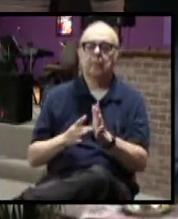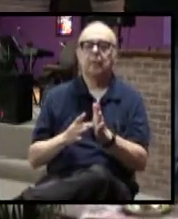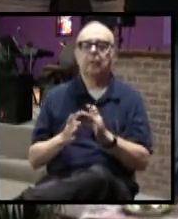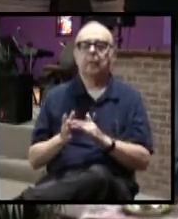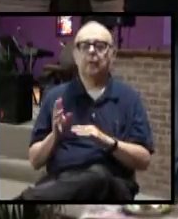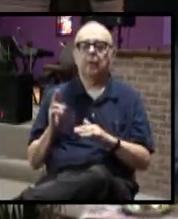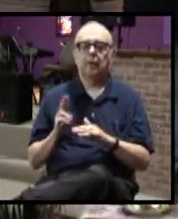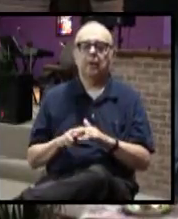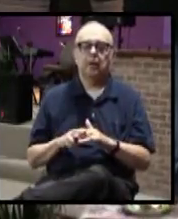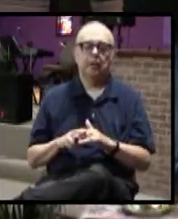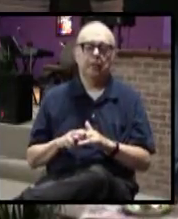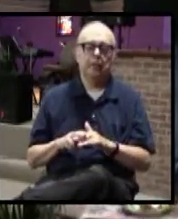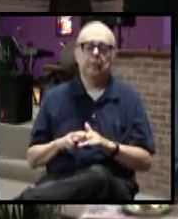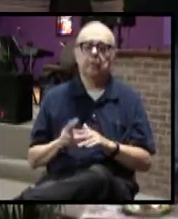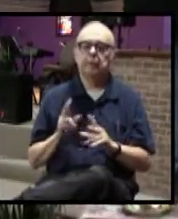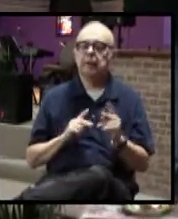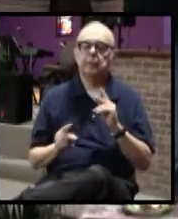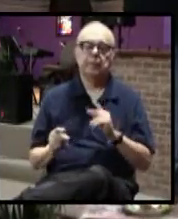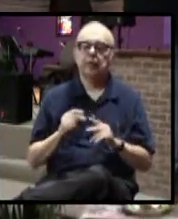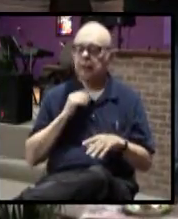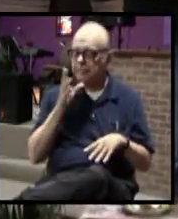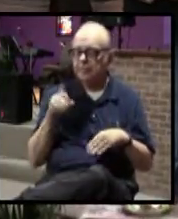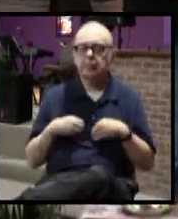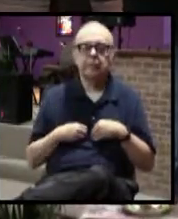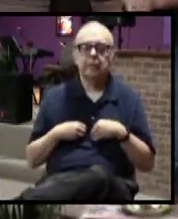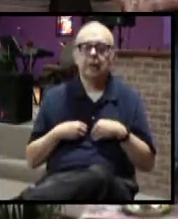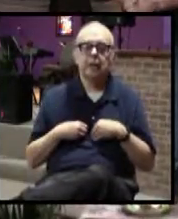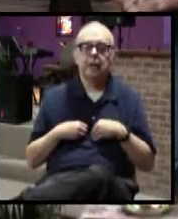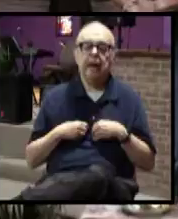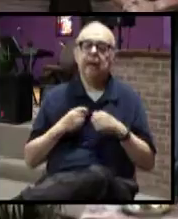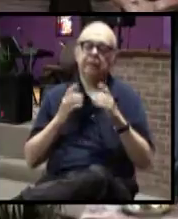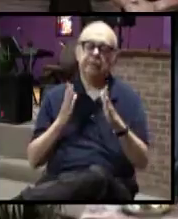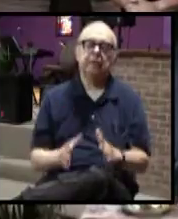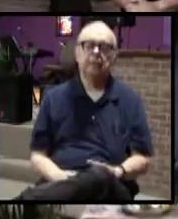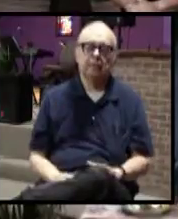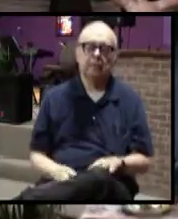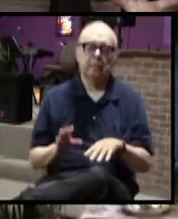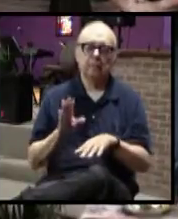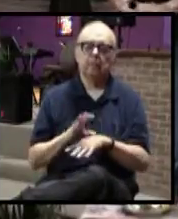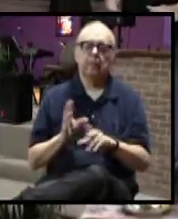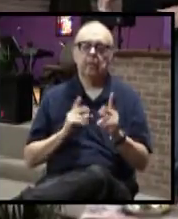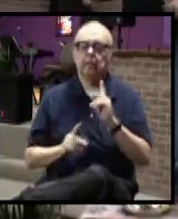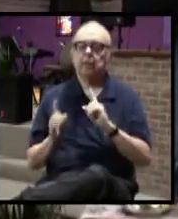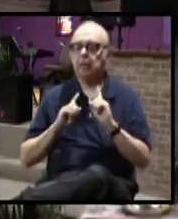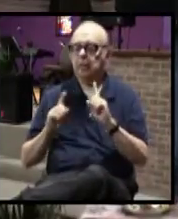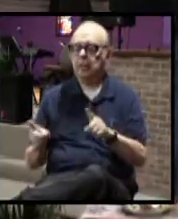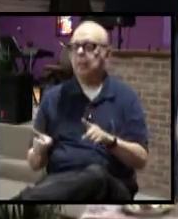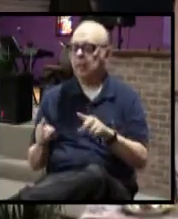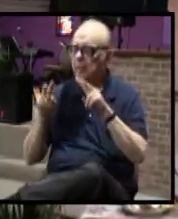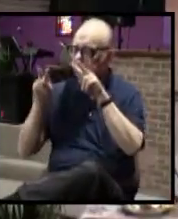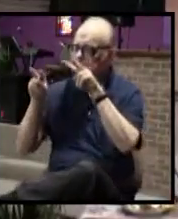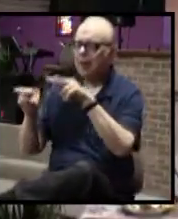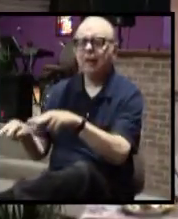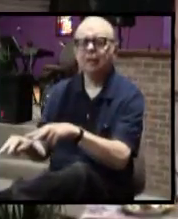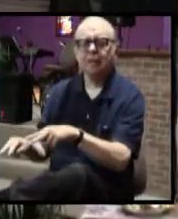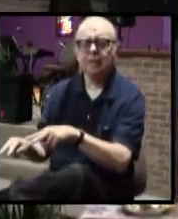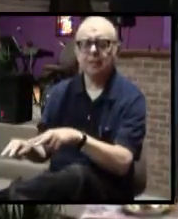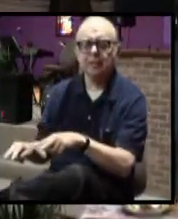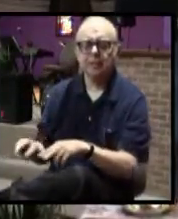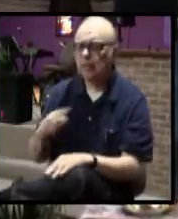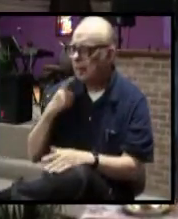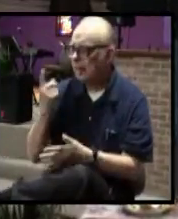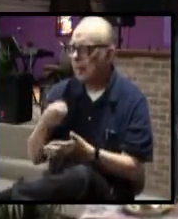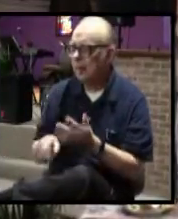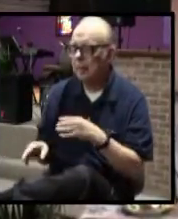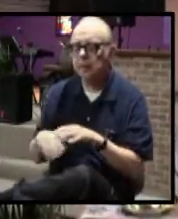And he was sitting with a bunch of social outcast sinners. And the church people came up and they looked